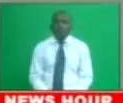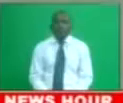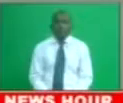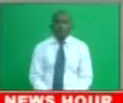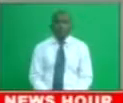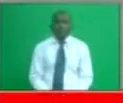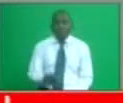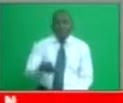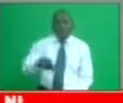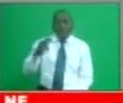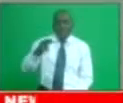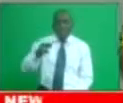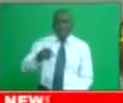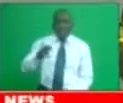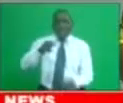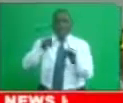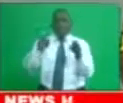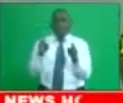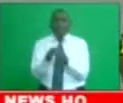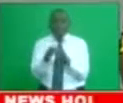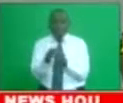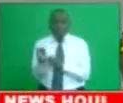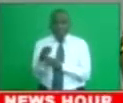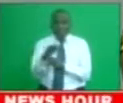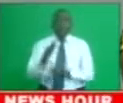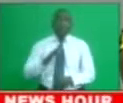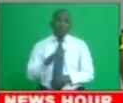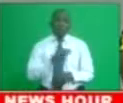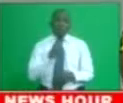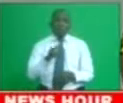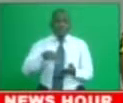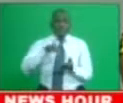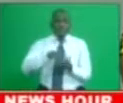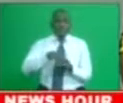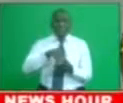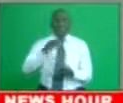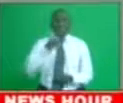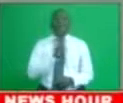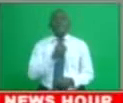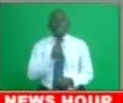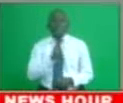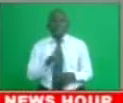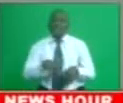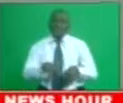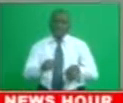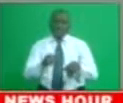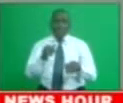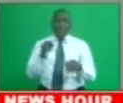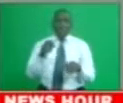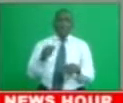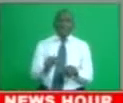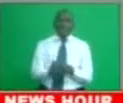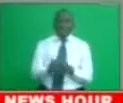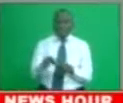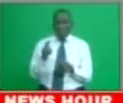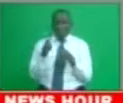A high-level meeting of the Fisheries Committee for the West Central Gulf of Guinea is underway in Accra to